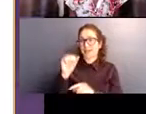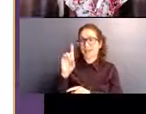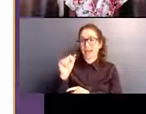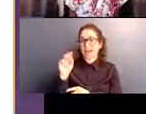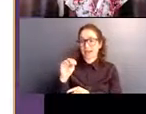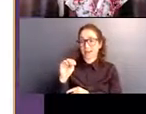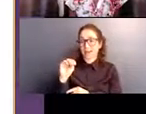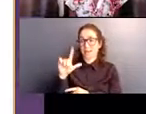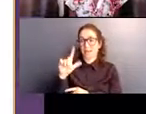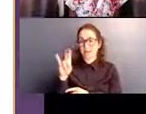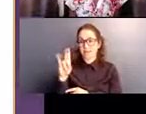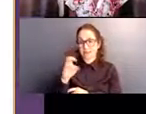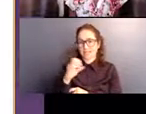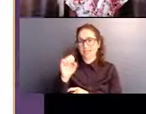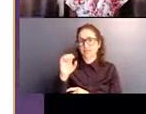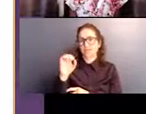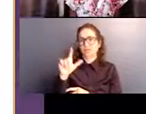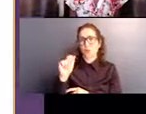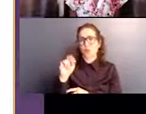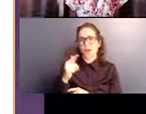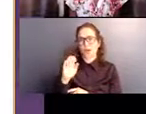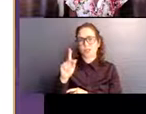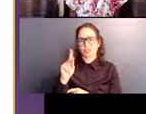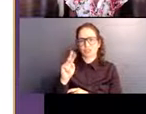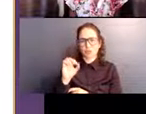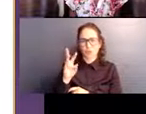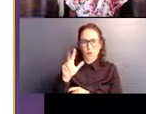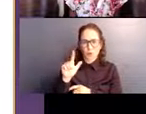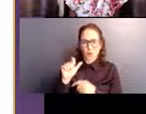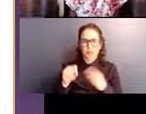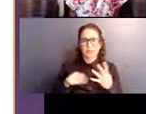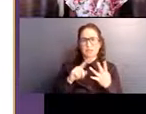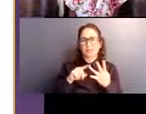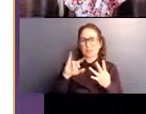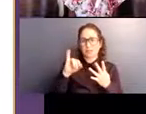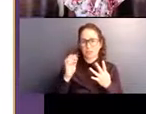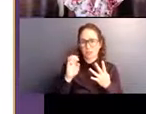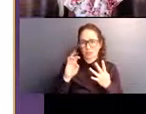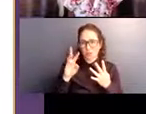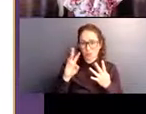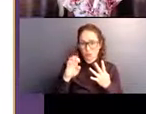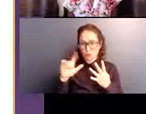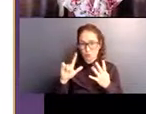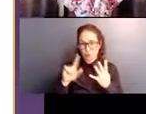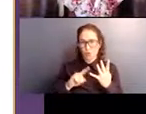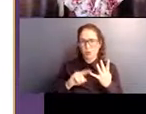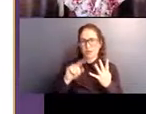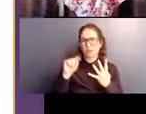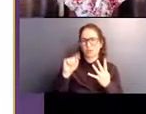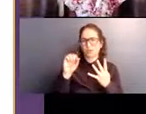ADHD, and Jewel, as well as Tony Bennett, have dyslexia. Now, there are